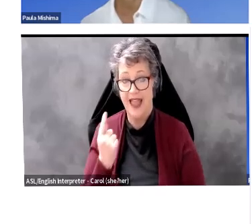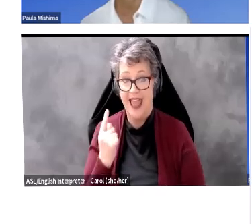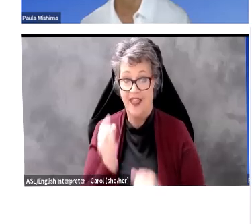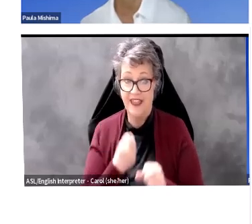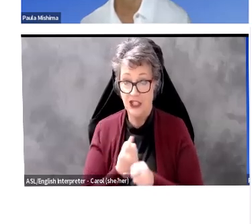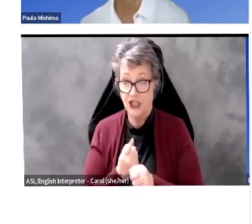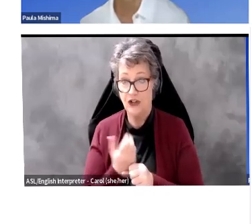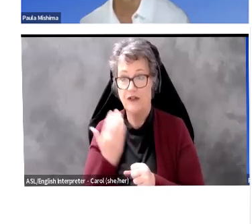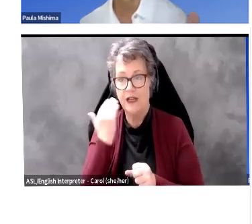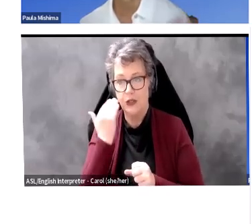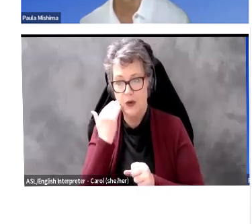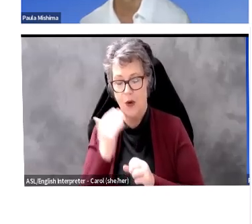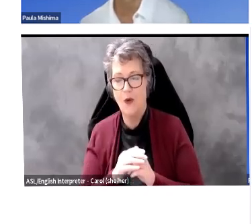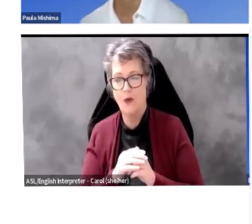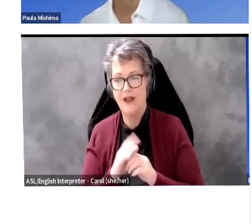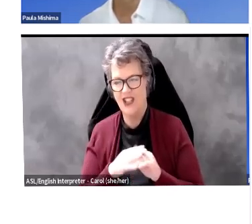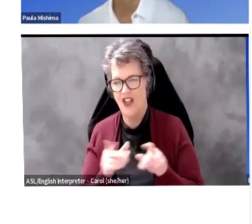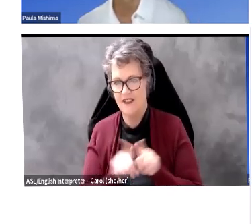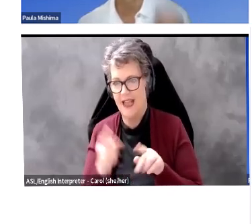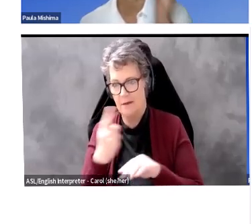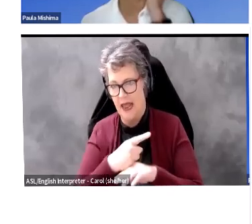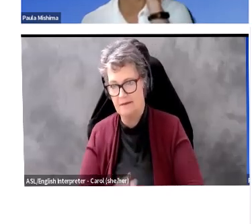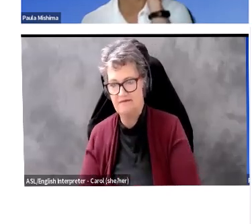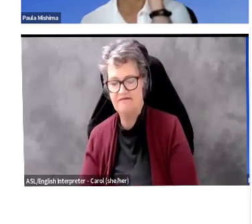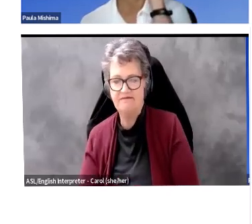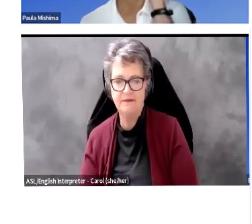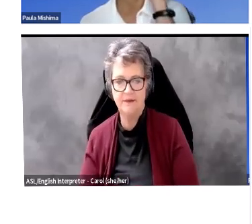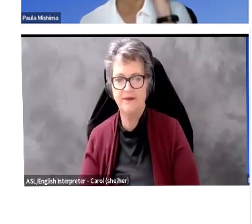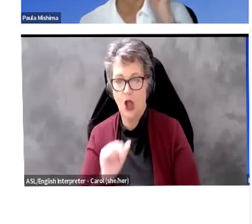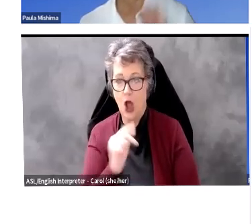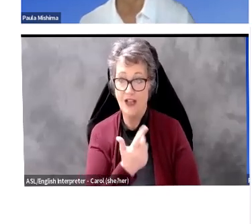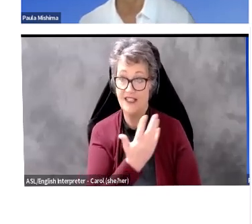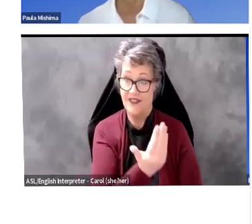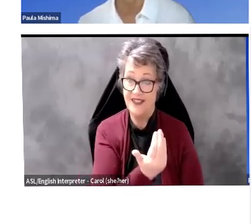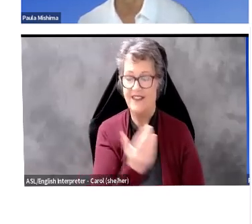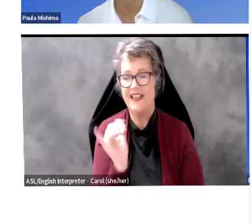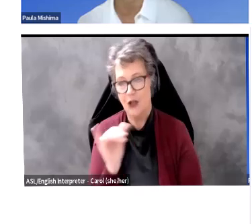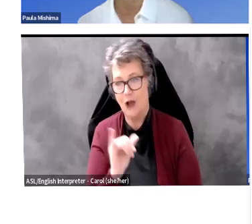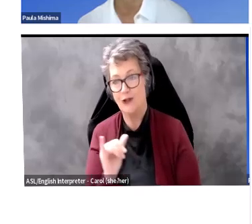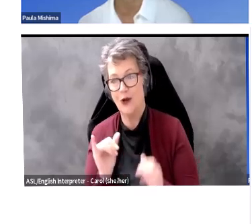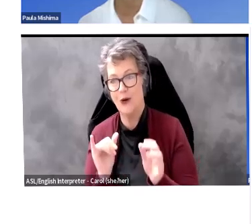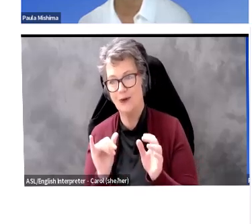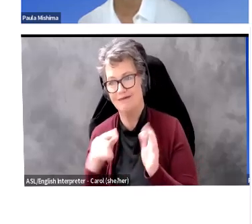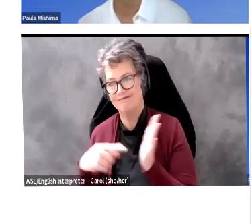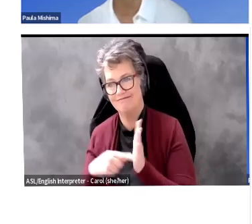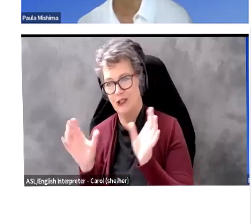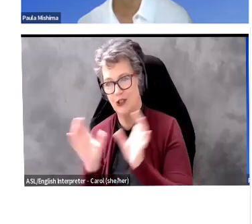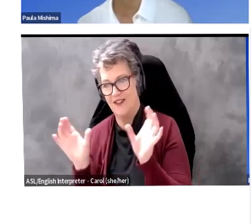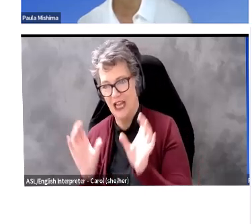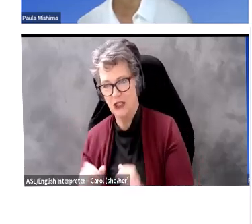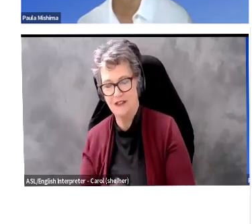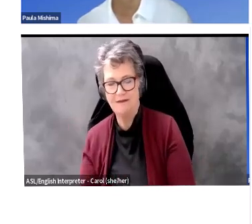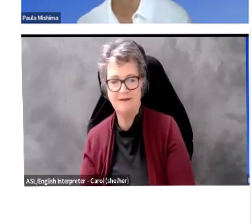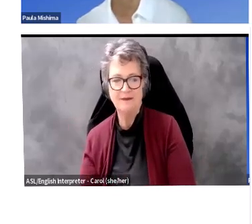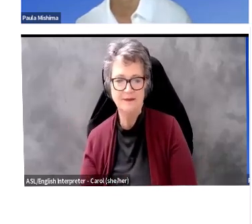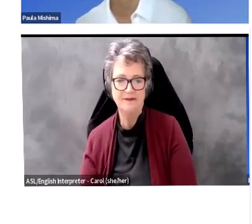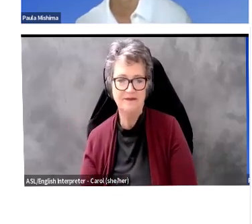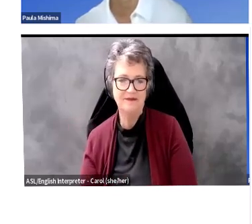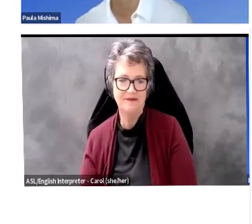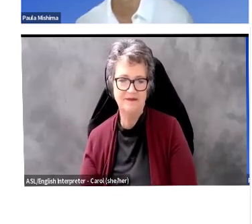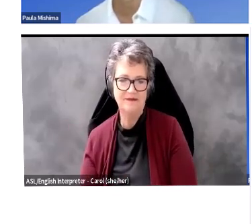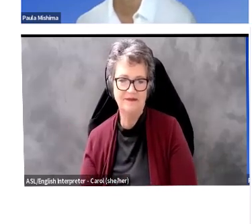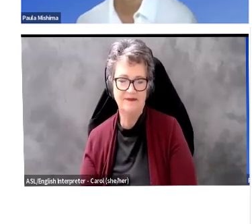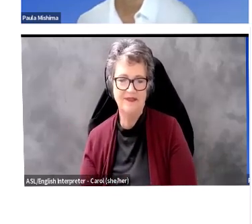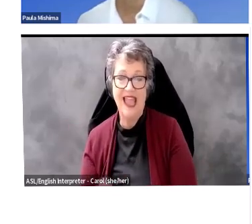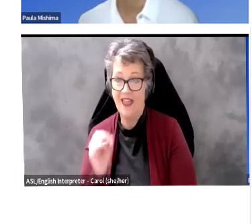as you know, it's on the same day. August 15th is also the certification, or the day that we're doing the